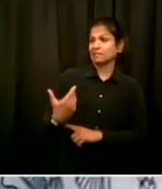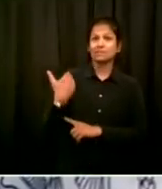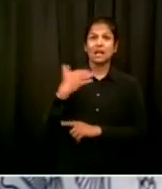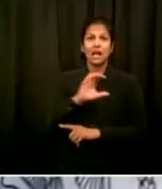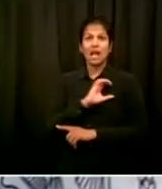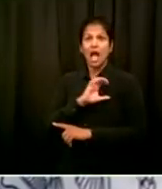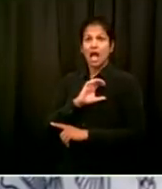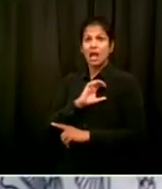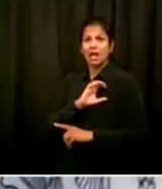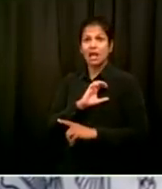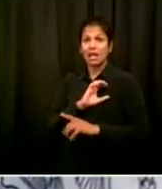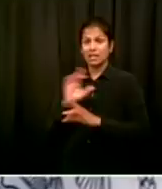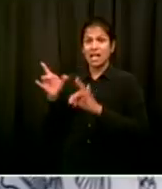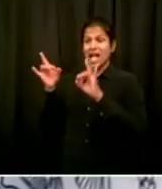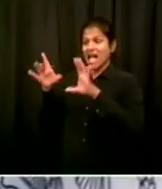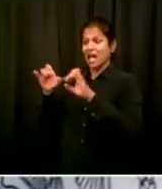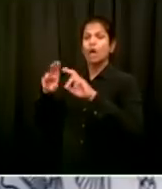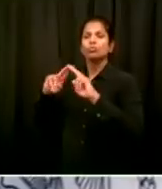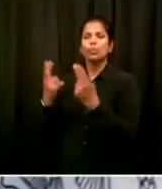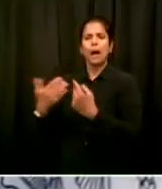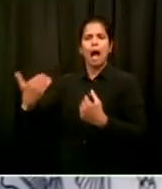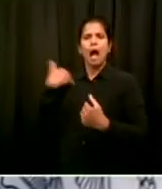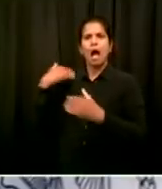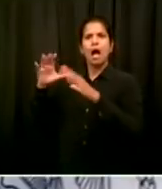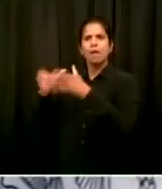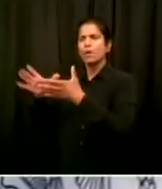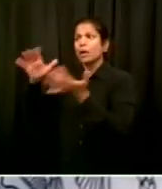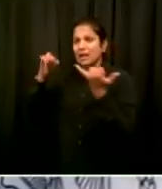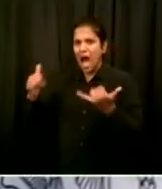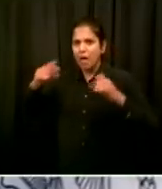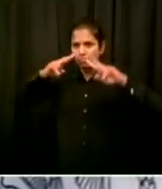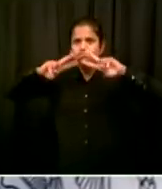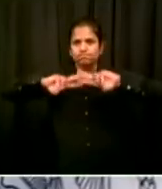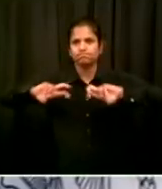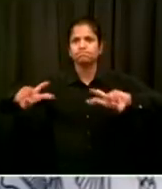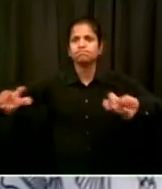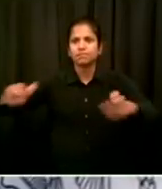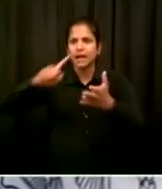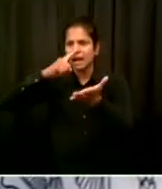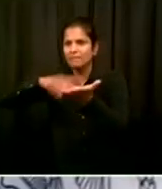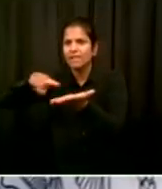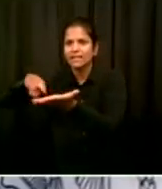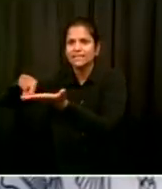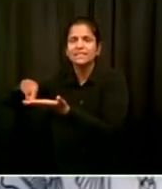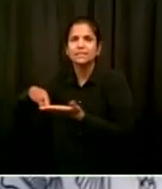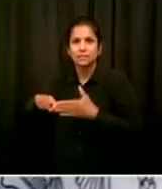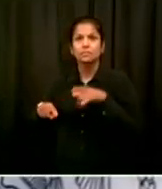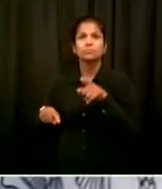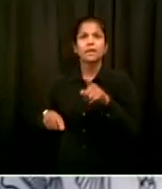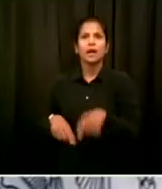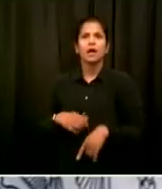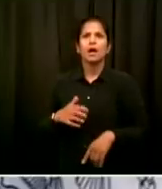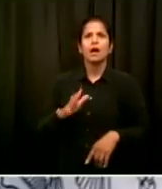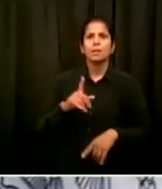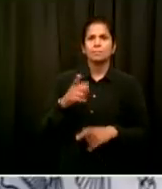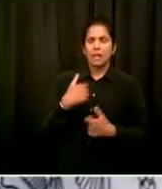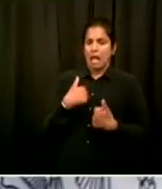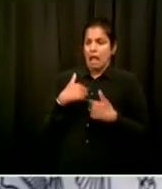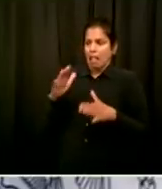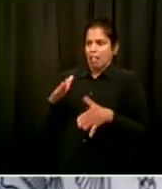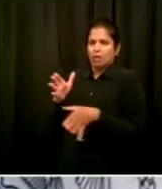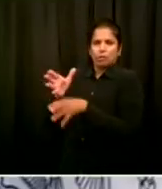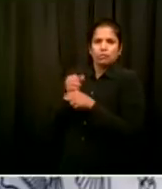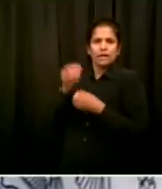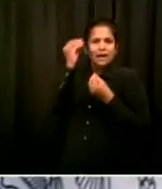Okay, I have a second question. I wanted to know whether you submitted a Department of Transportation application before you painted your Black Lives Matter street